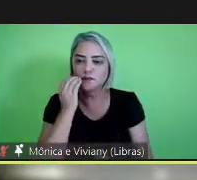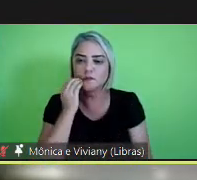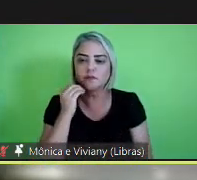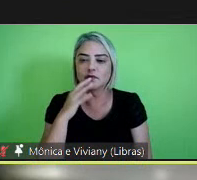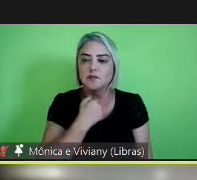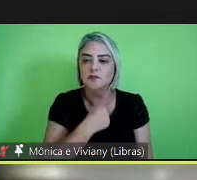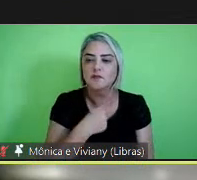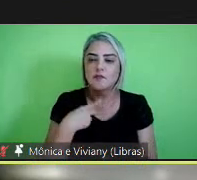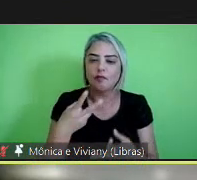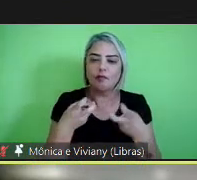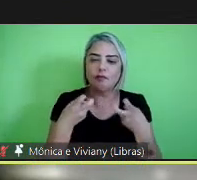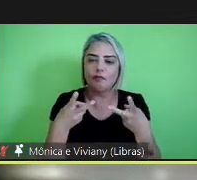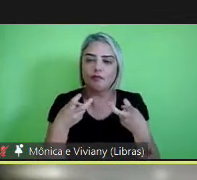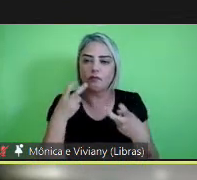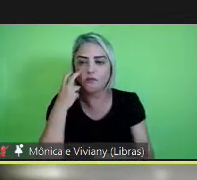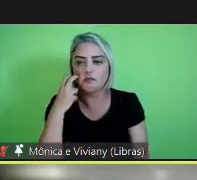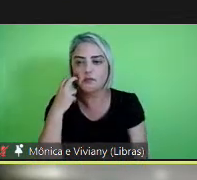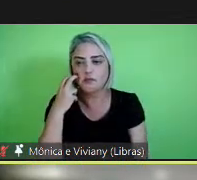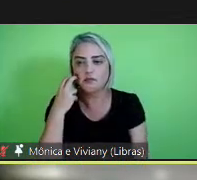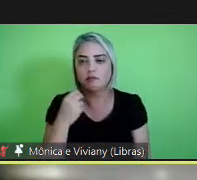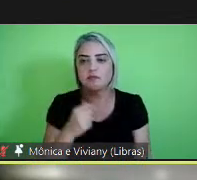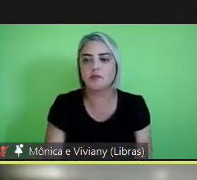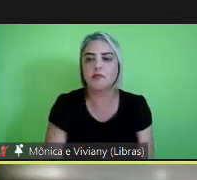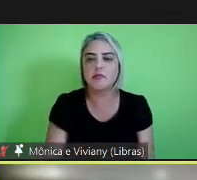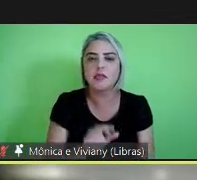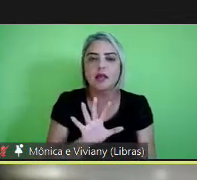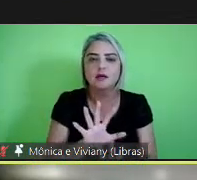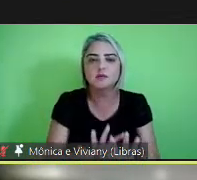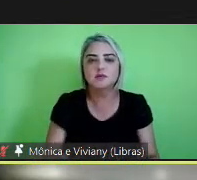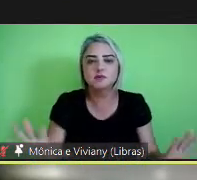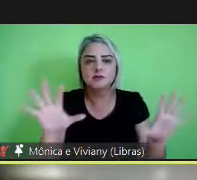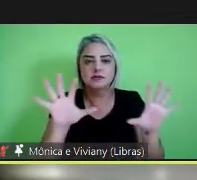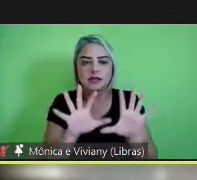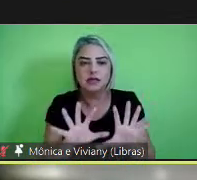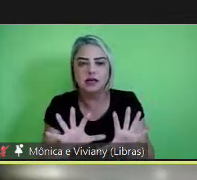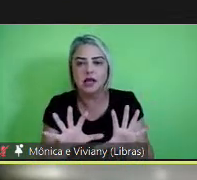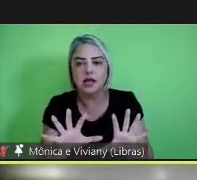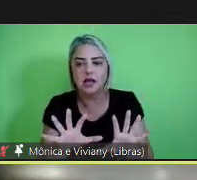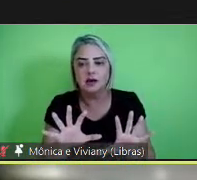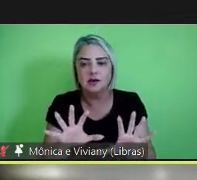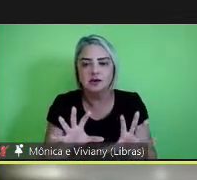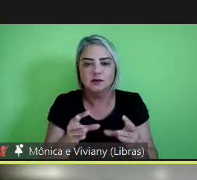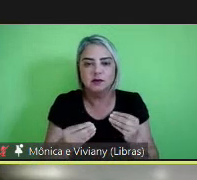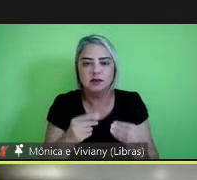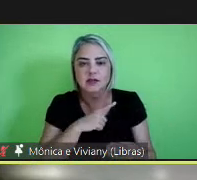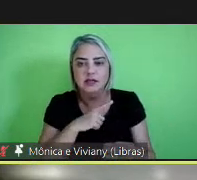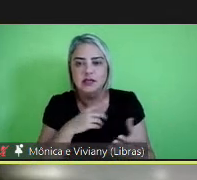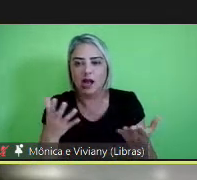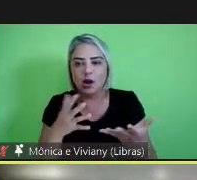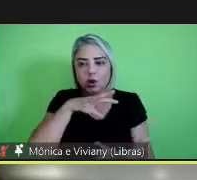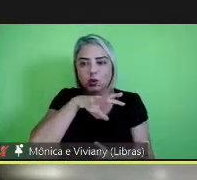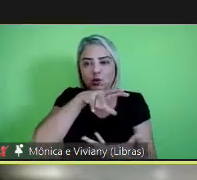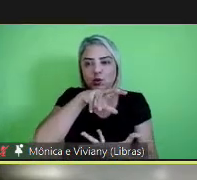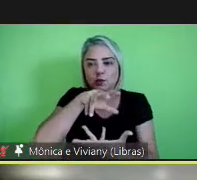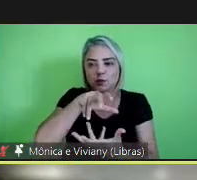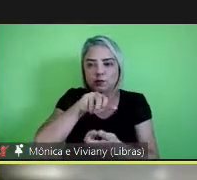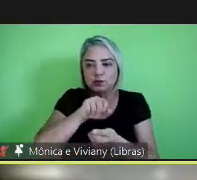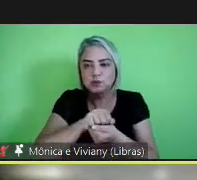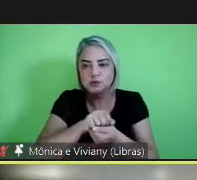of the situation that we're facing globally in terms of the drivers of